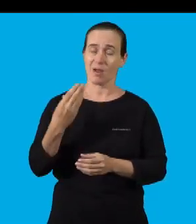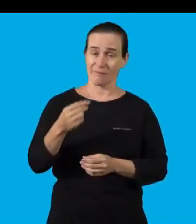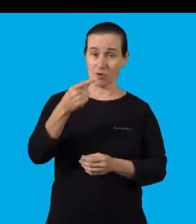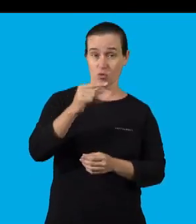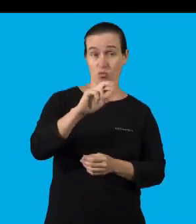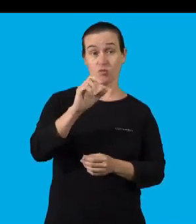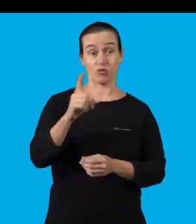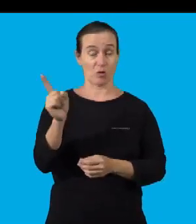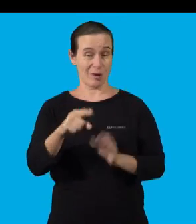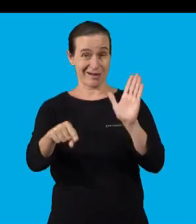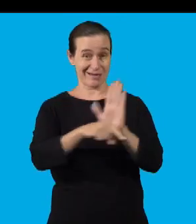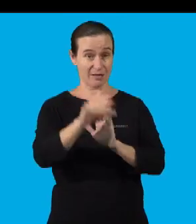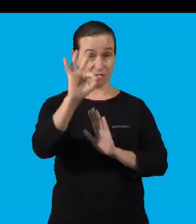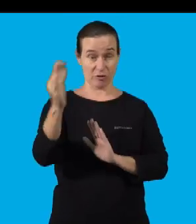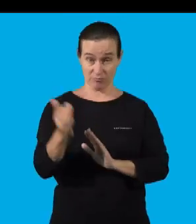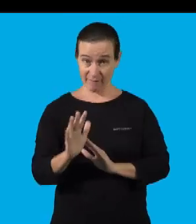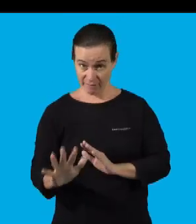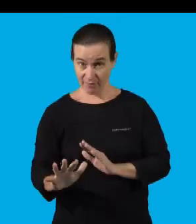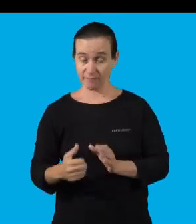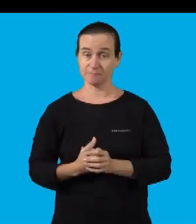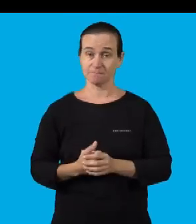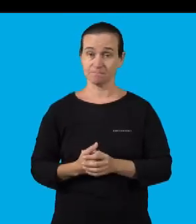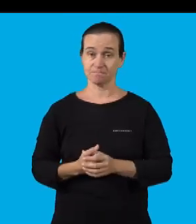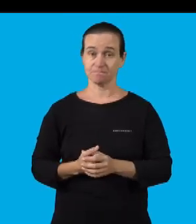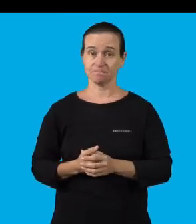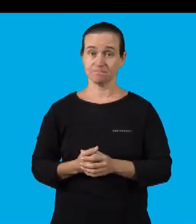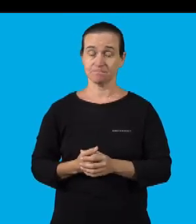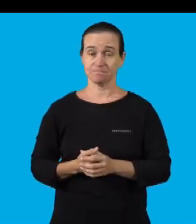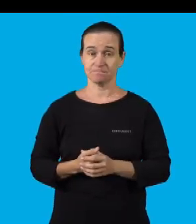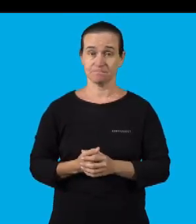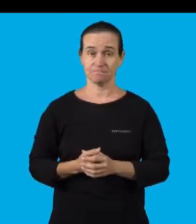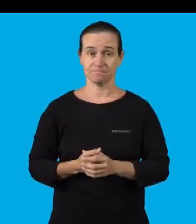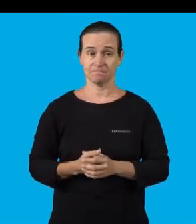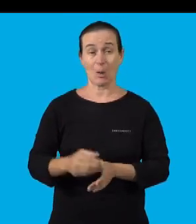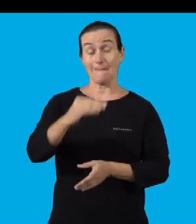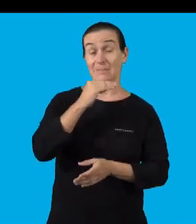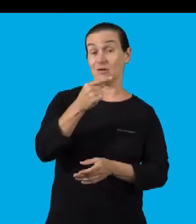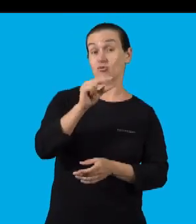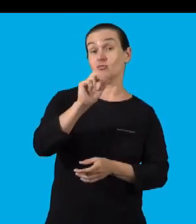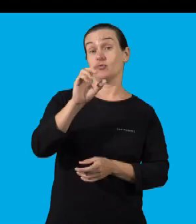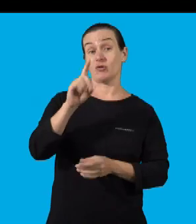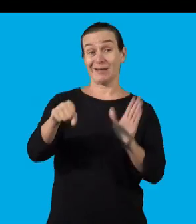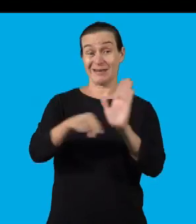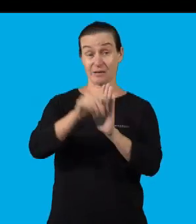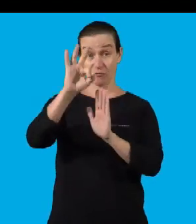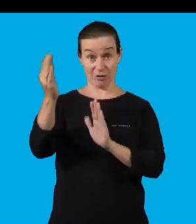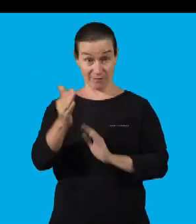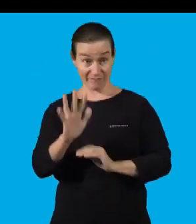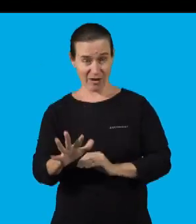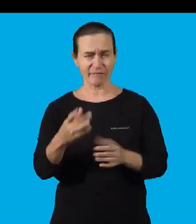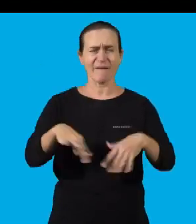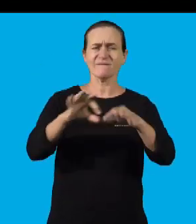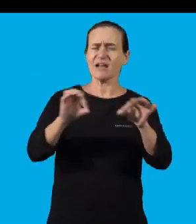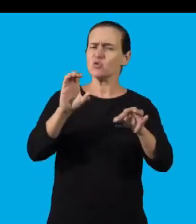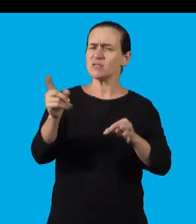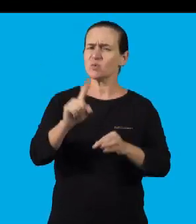And since as well we have our gradient as negative 3/5, we then know that our gradient is negative